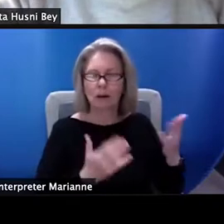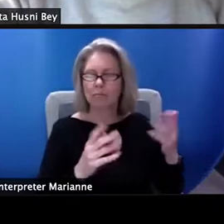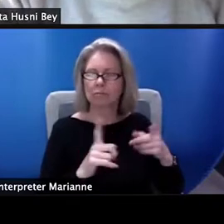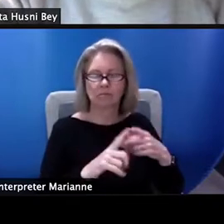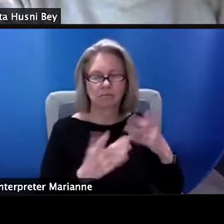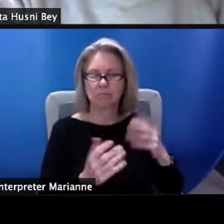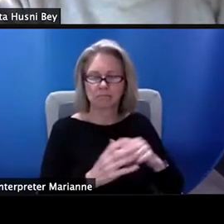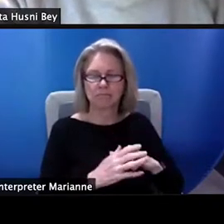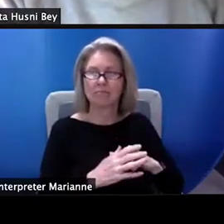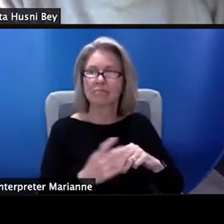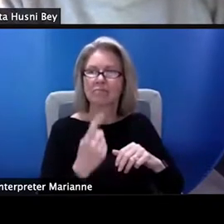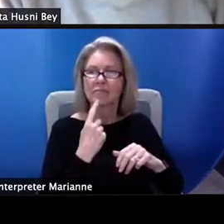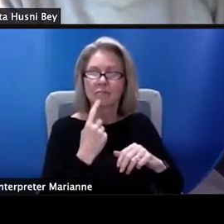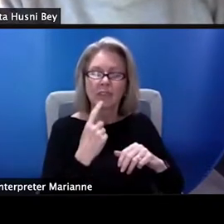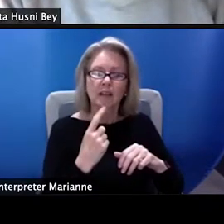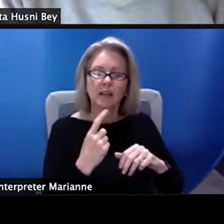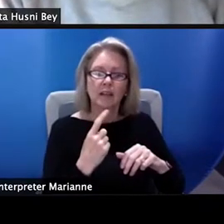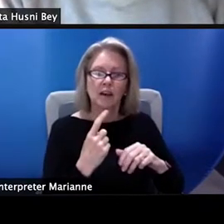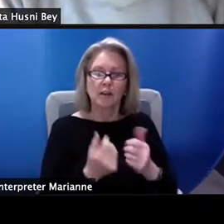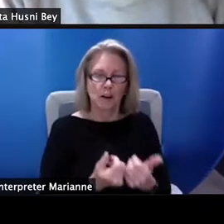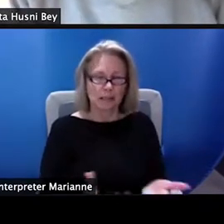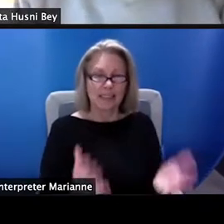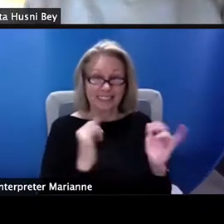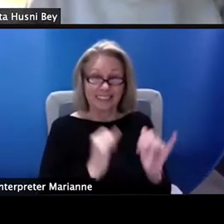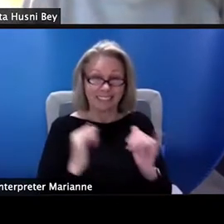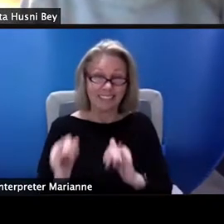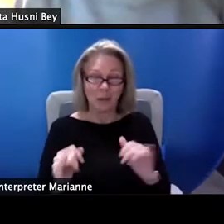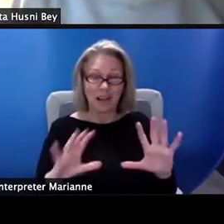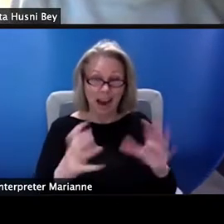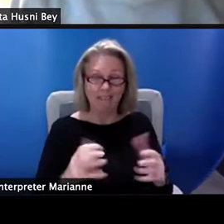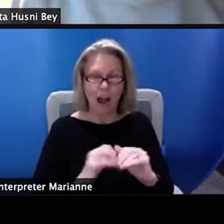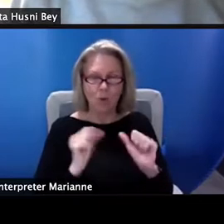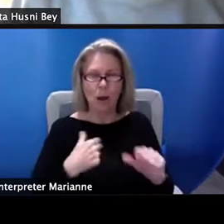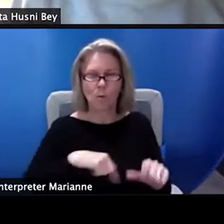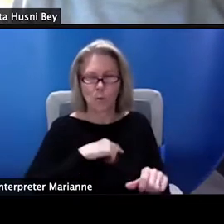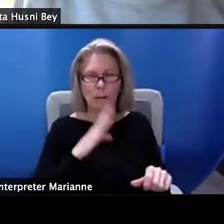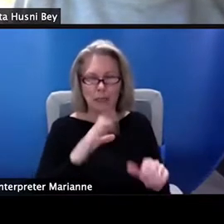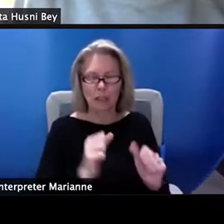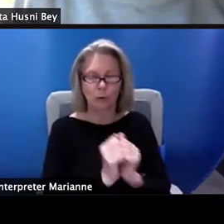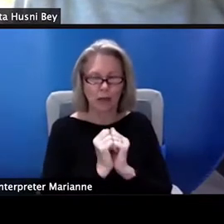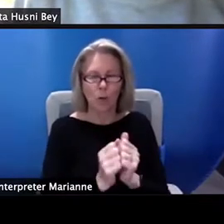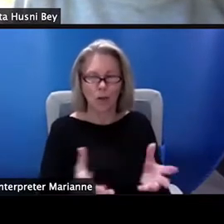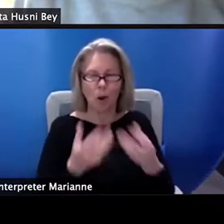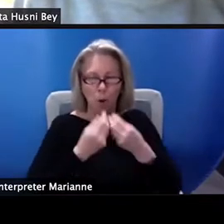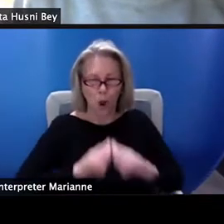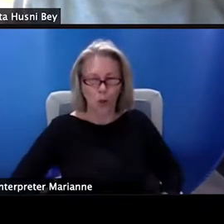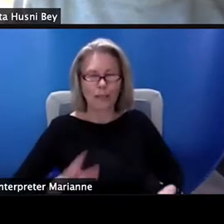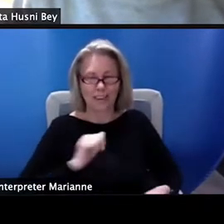Atia calls it, individual collective, asking how can we be together without losing